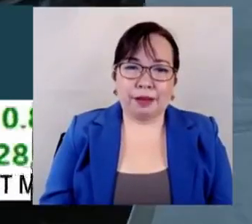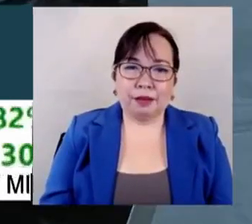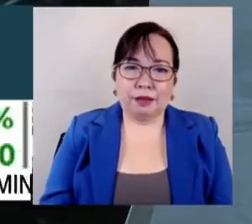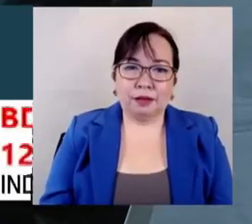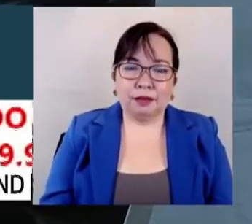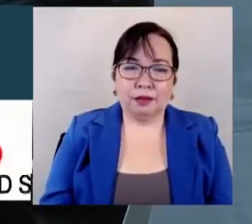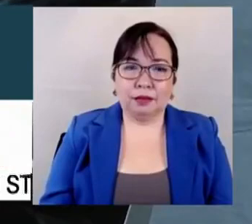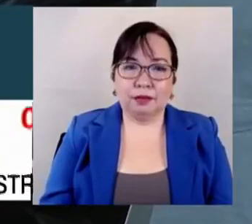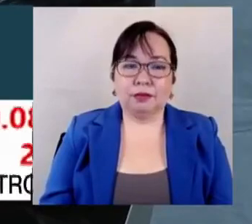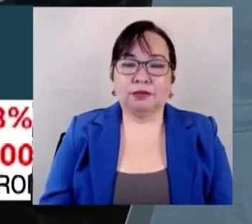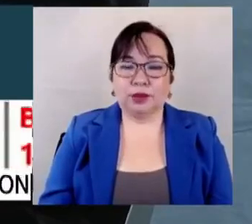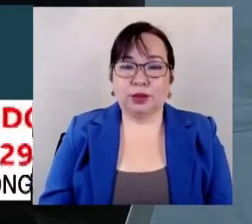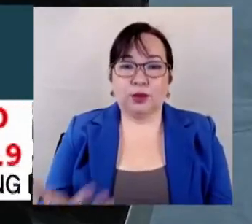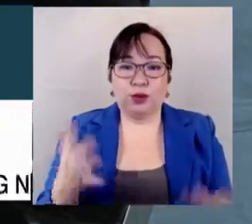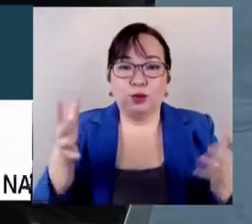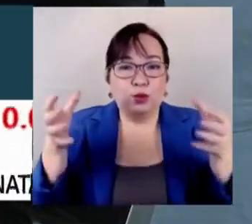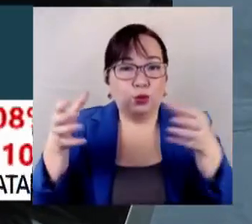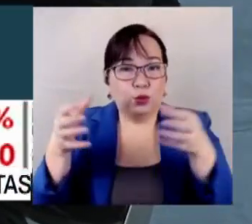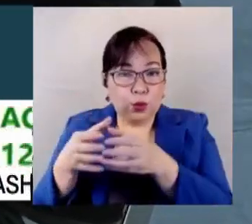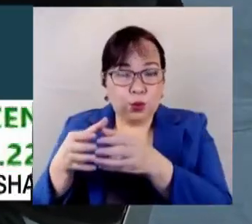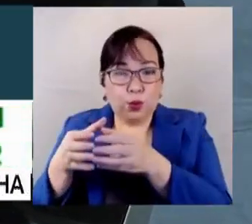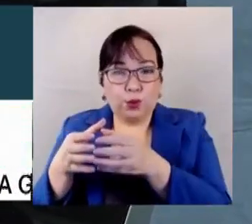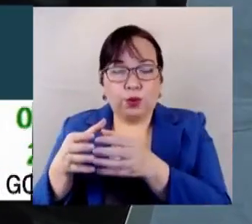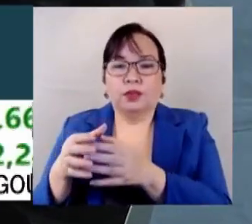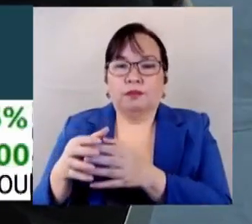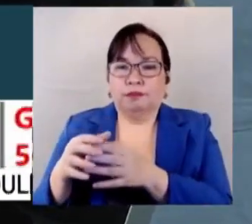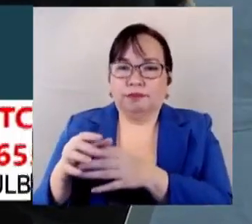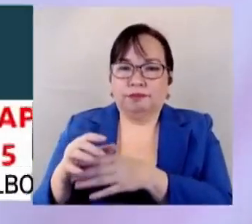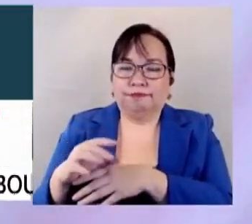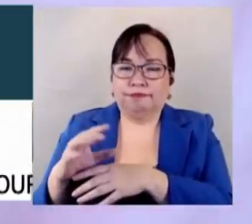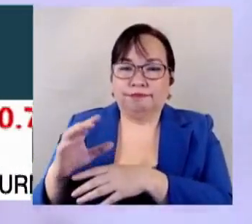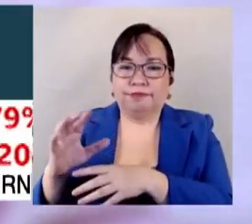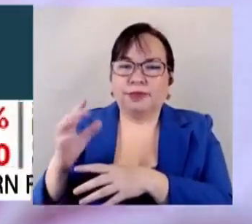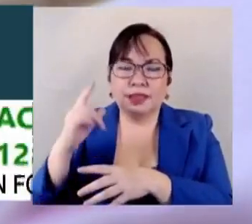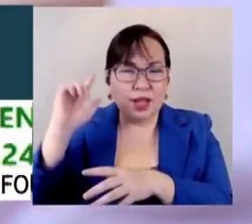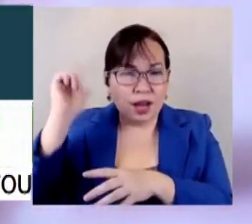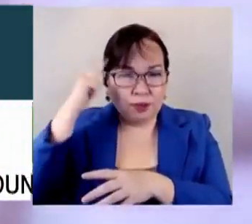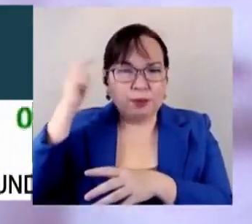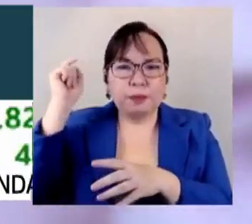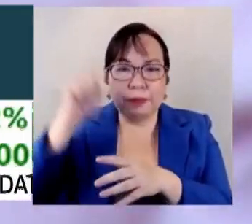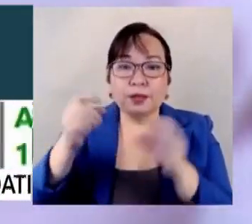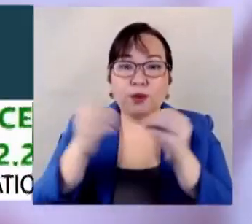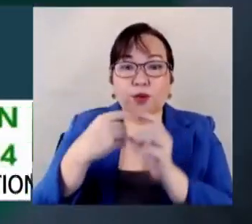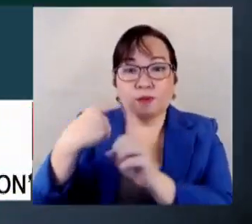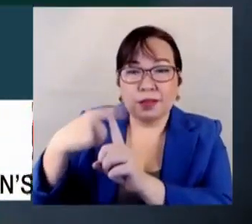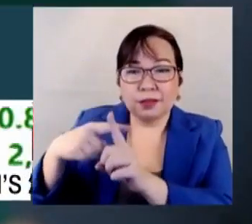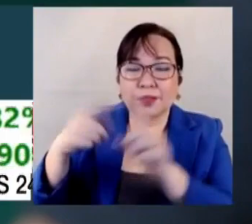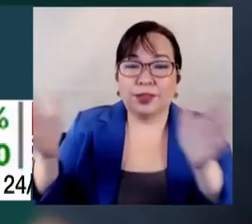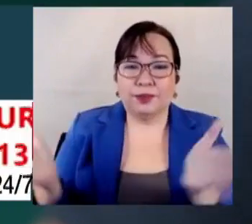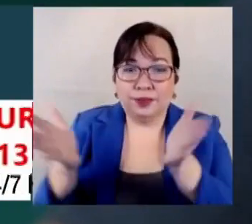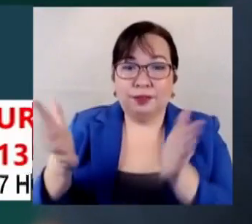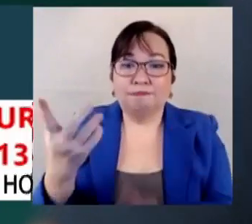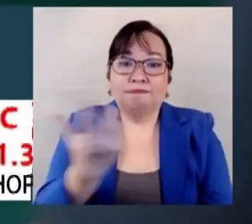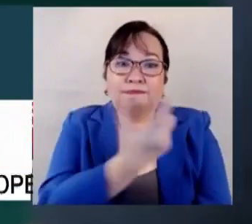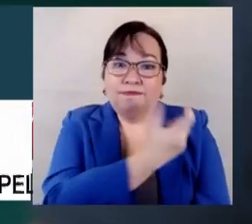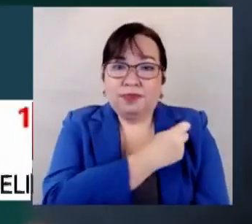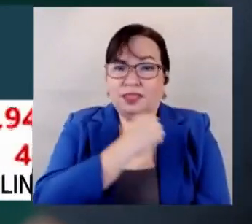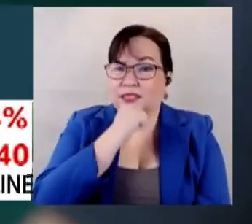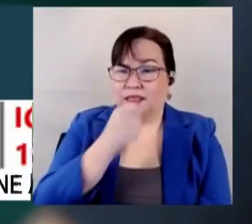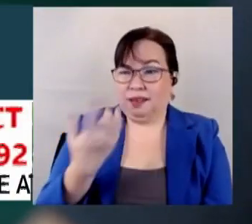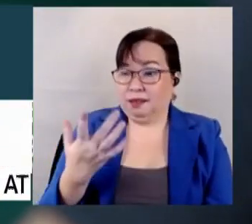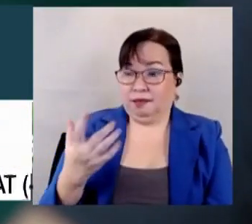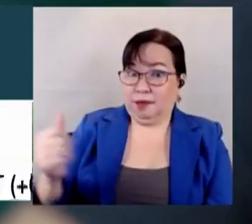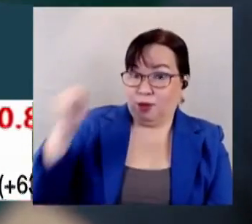The Employers Confederation of the Philippines says government should continue encouraging people to get inoculated instead of threatening them.